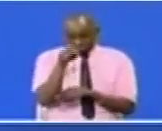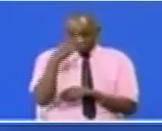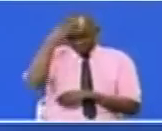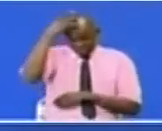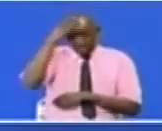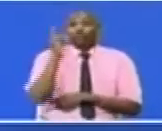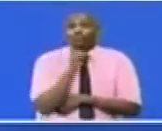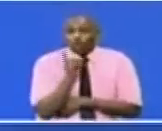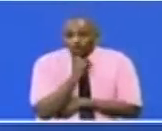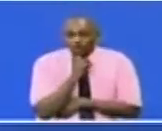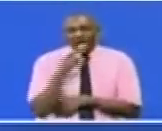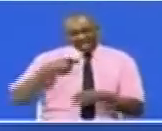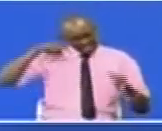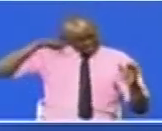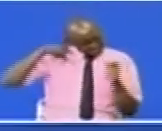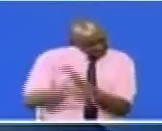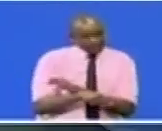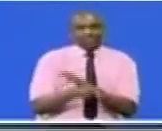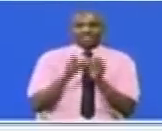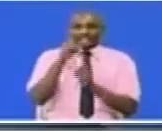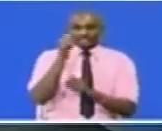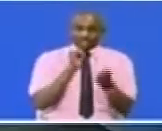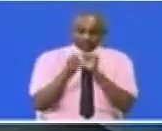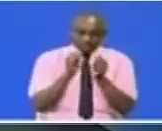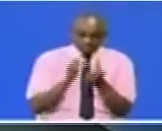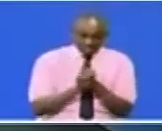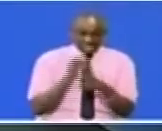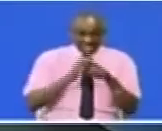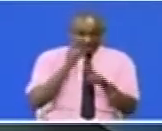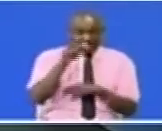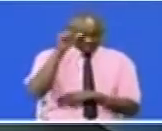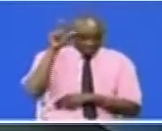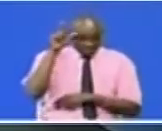here tomorrow for another comprehensive edition of KTN Sports. My name is Lynn